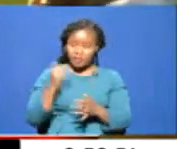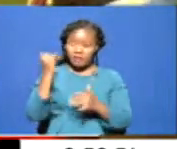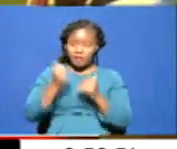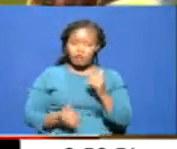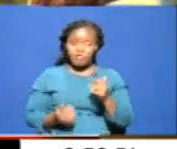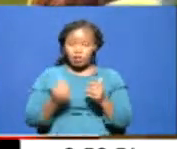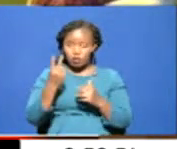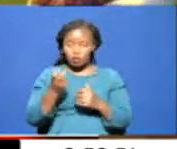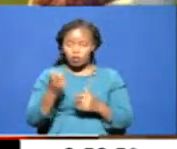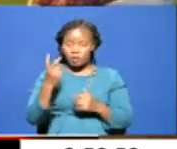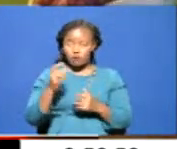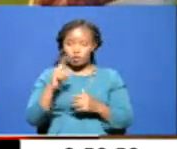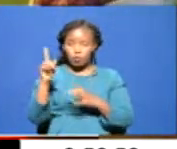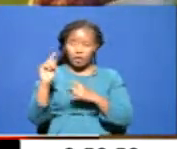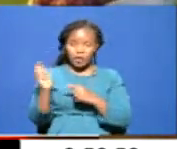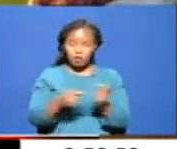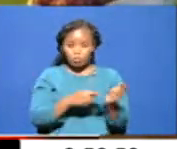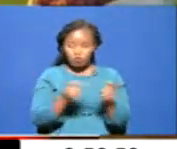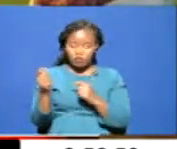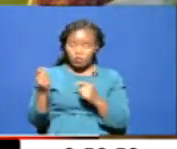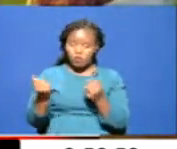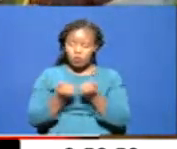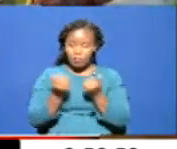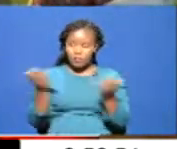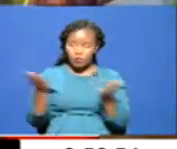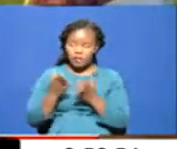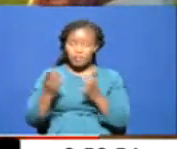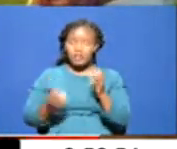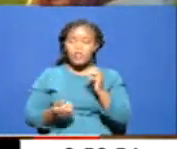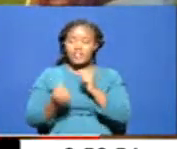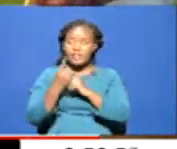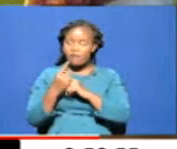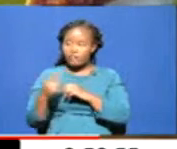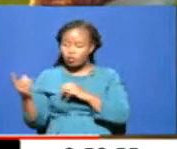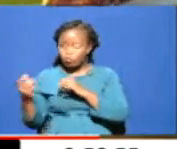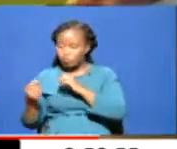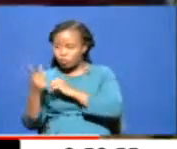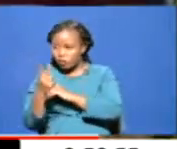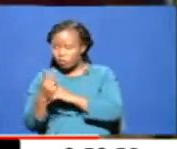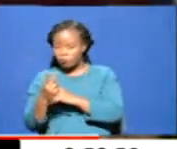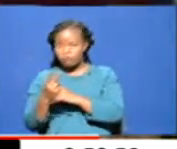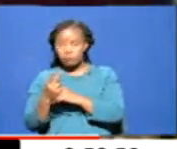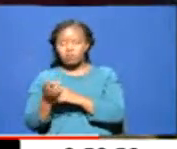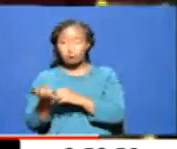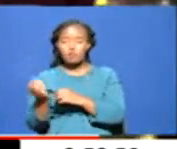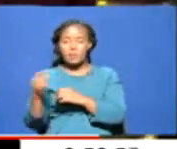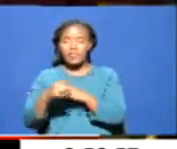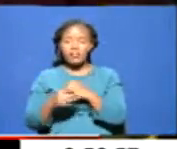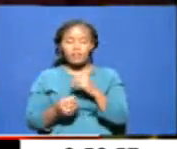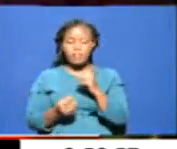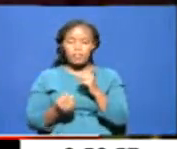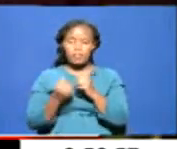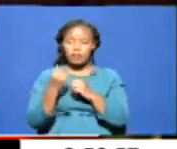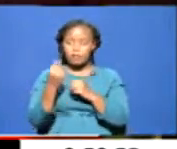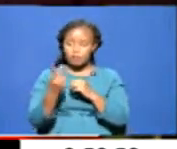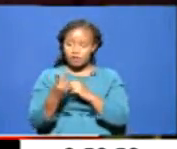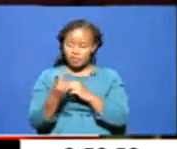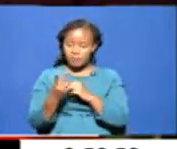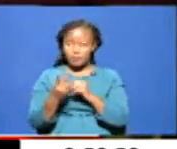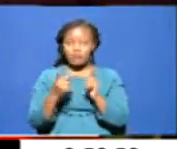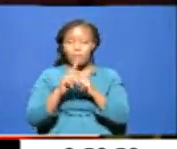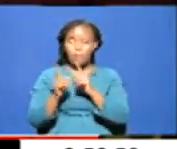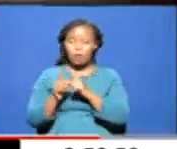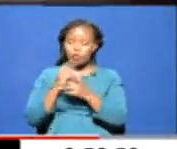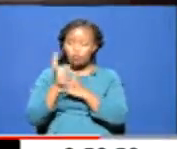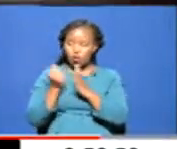Series event will be held at the club from the 11th to 12th December, the Nyali Open Championship, where the golfer of the year will be crowned.